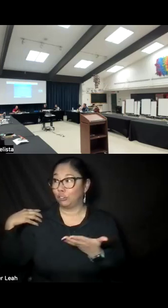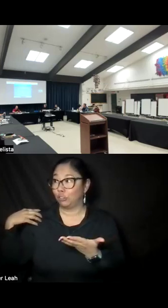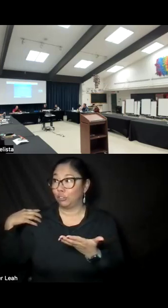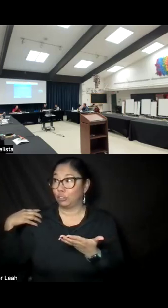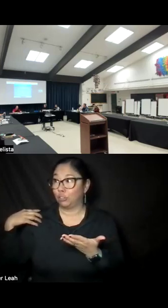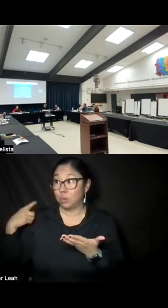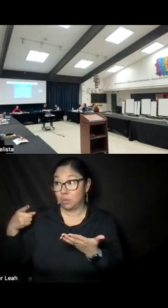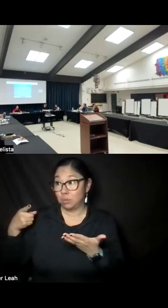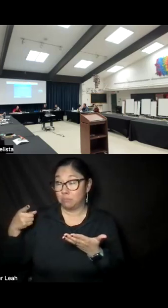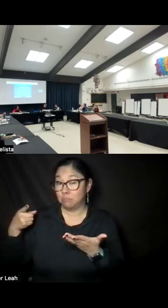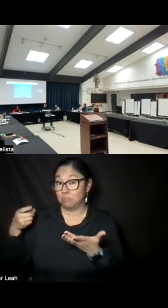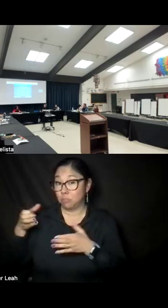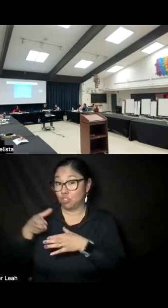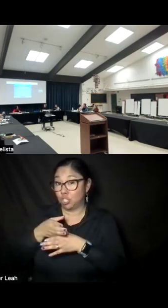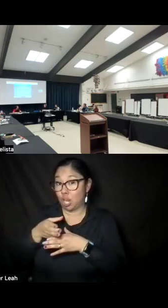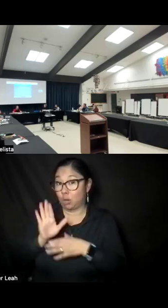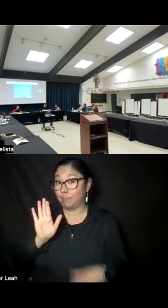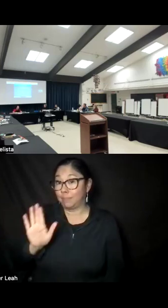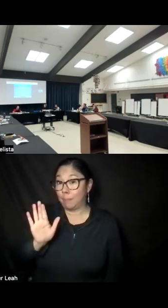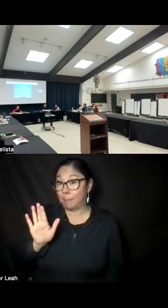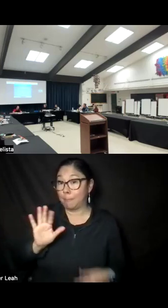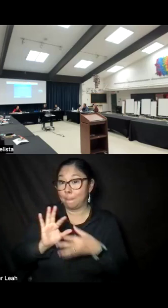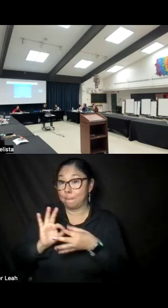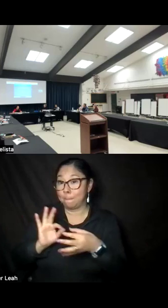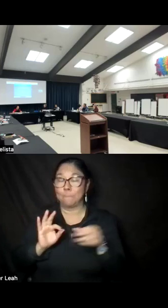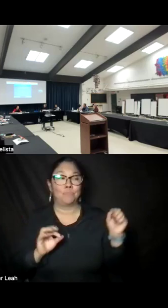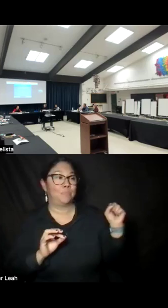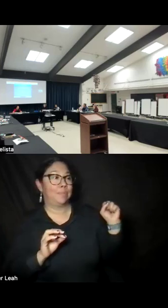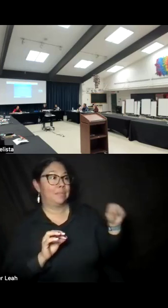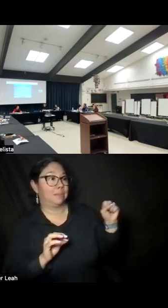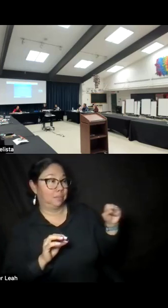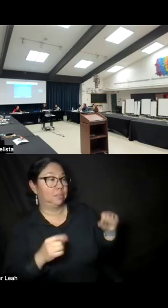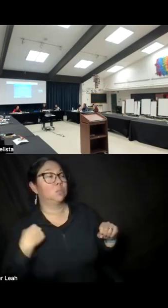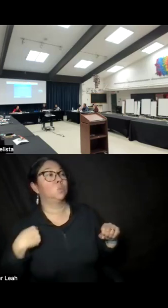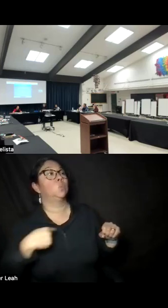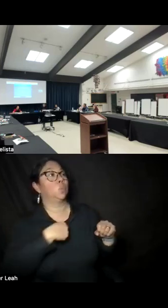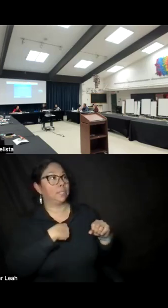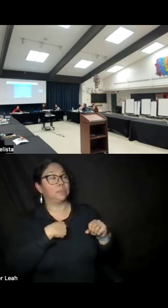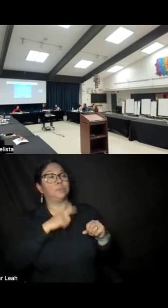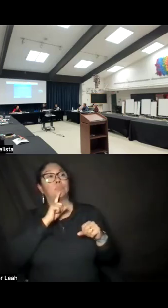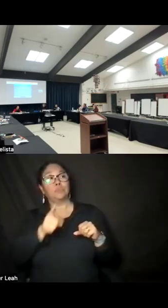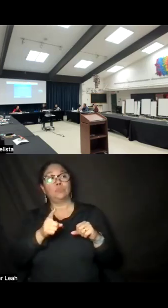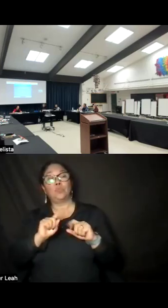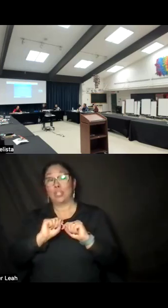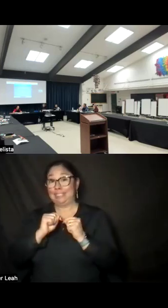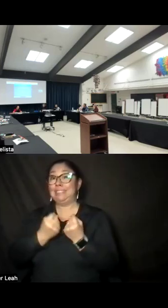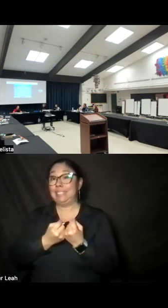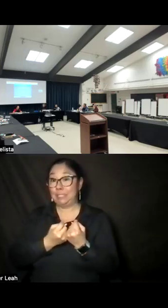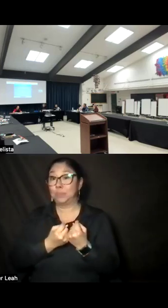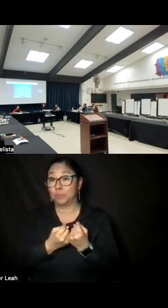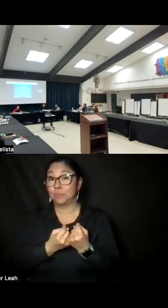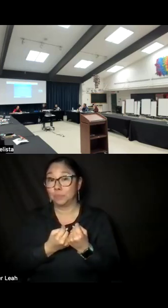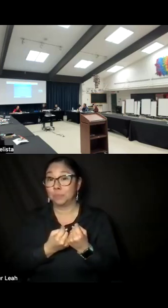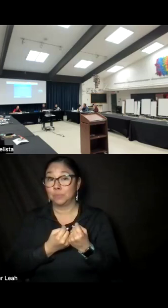Can you share that? Yes, we are a team that